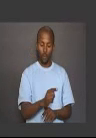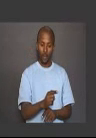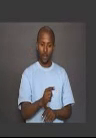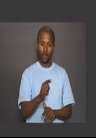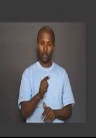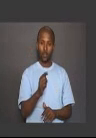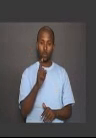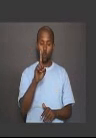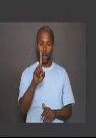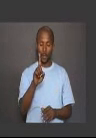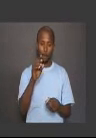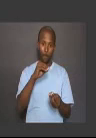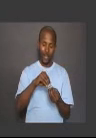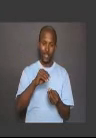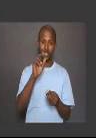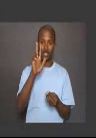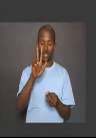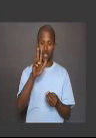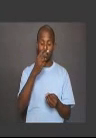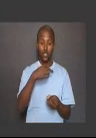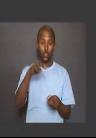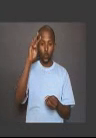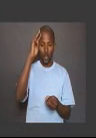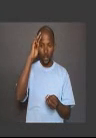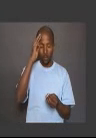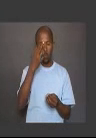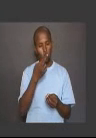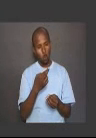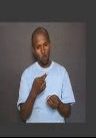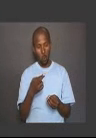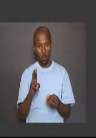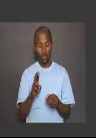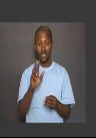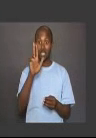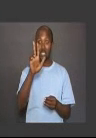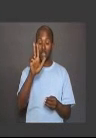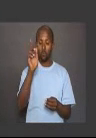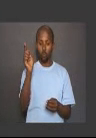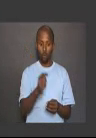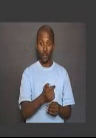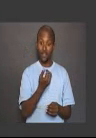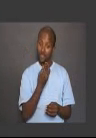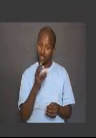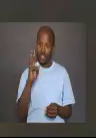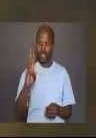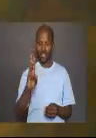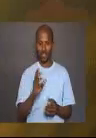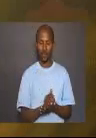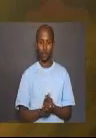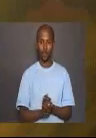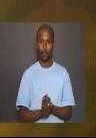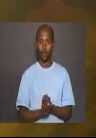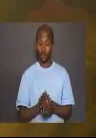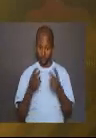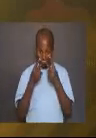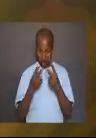1 plus 3 squared, or 3 over 16.